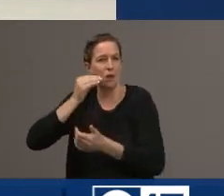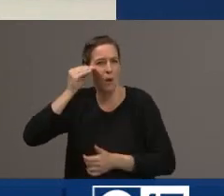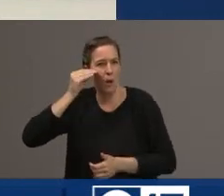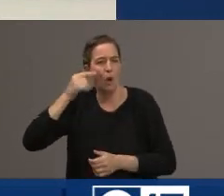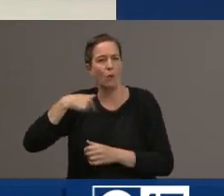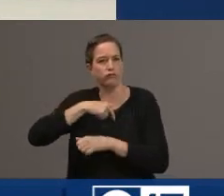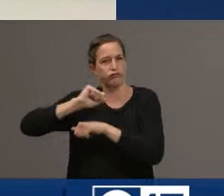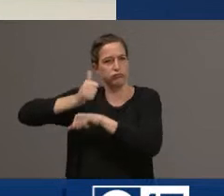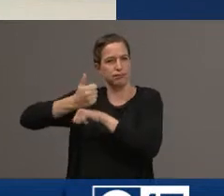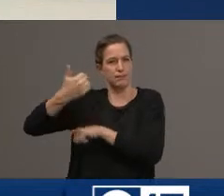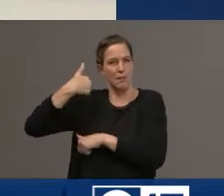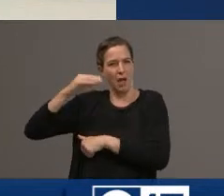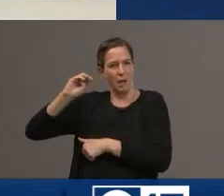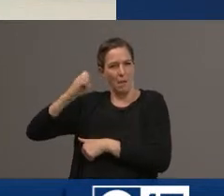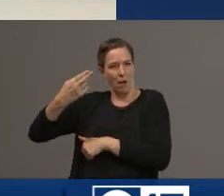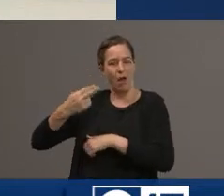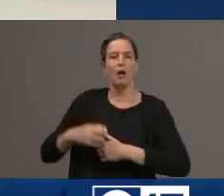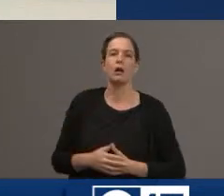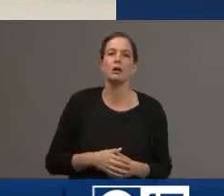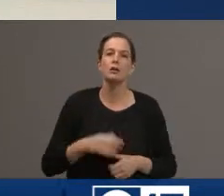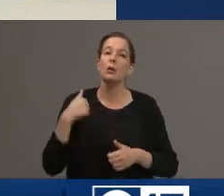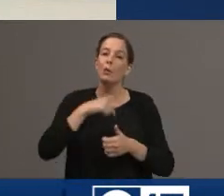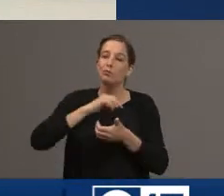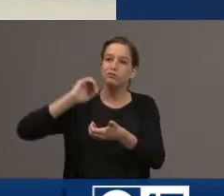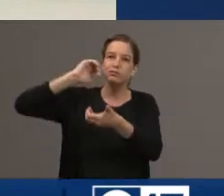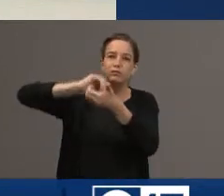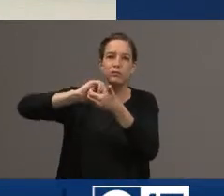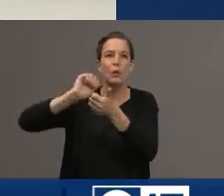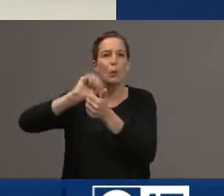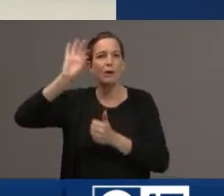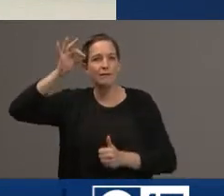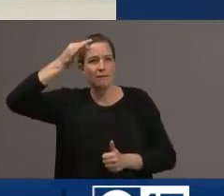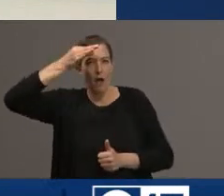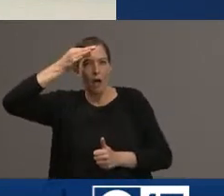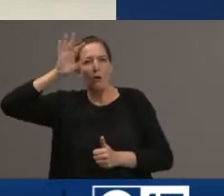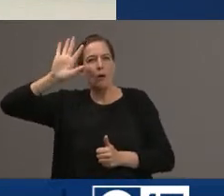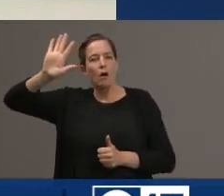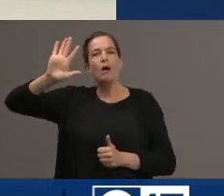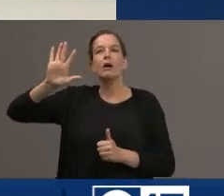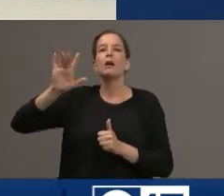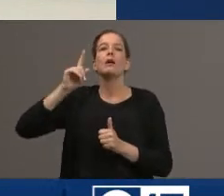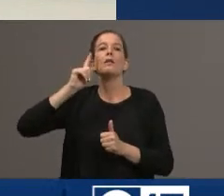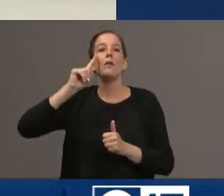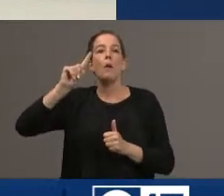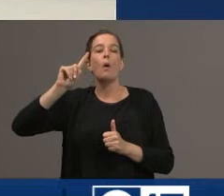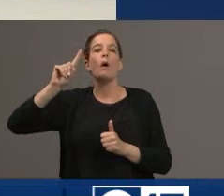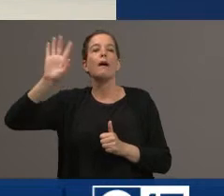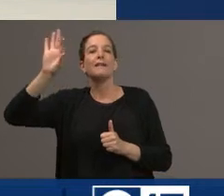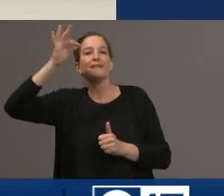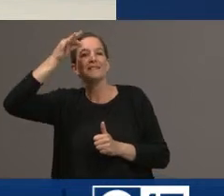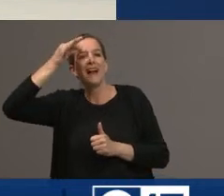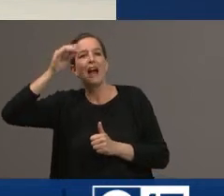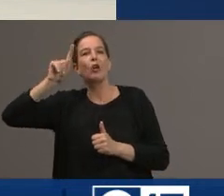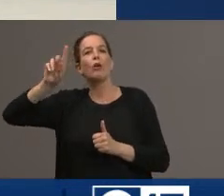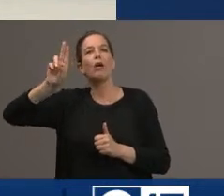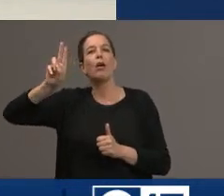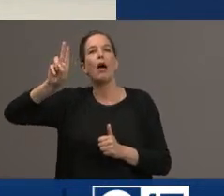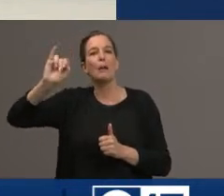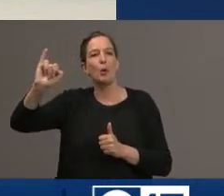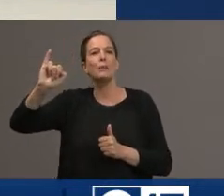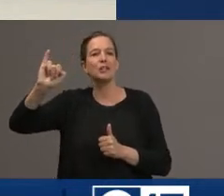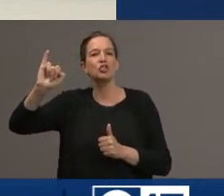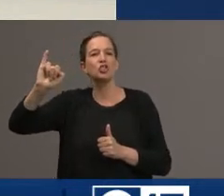partners with not only the Arizona unemployment insurance, but the federal unemployment insurance, and that's